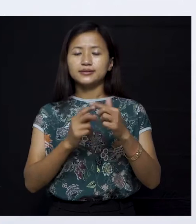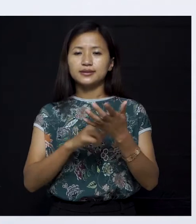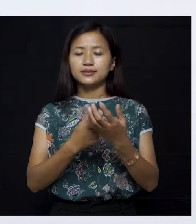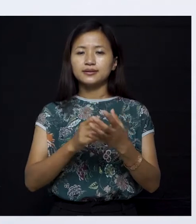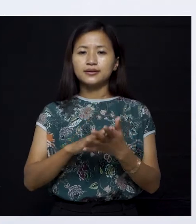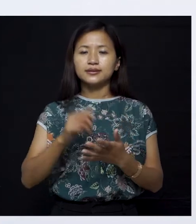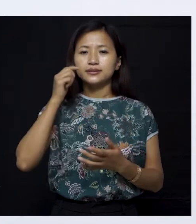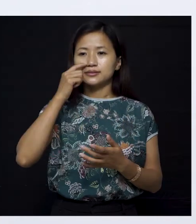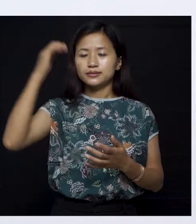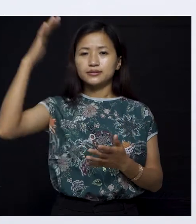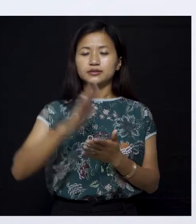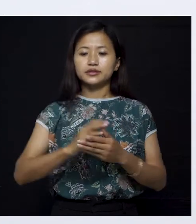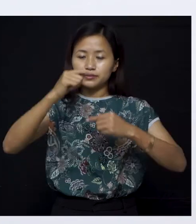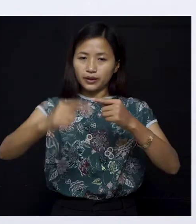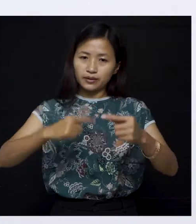we see the